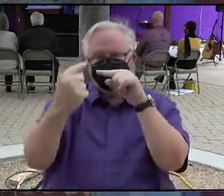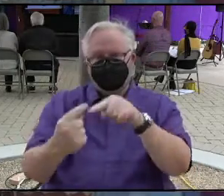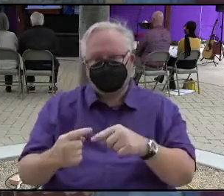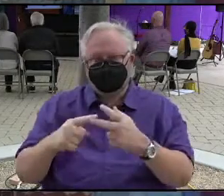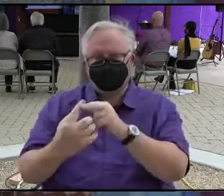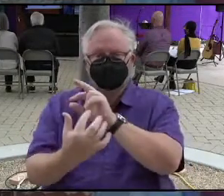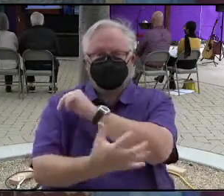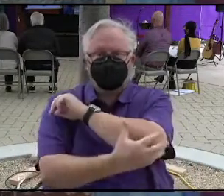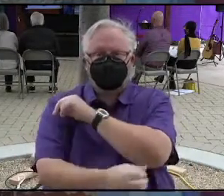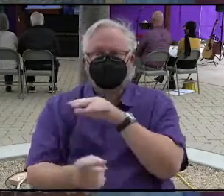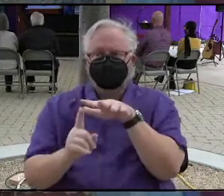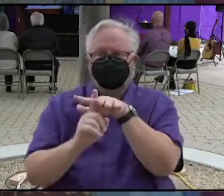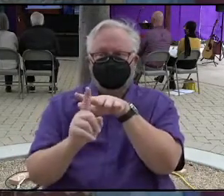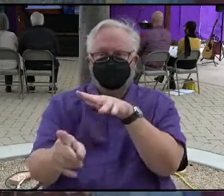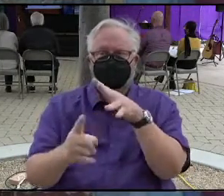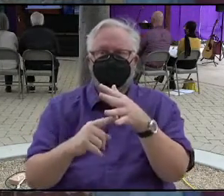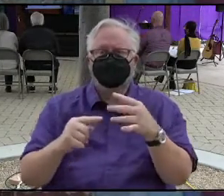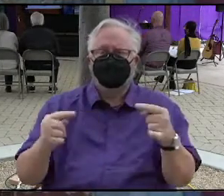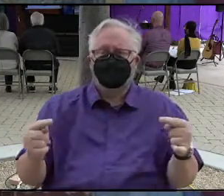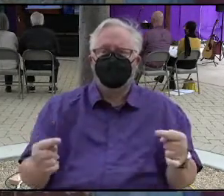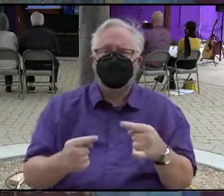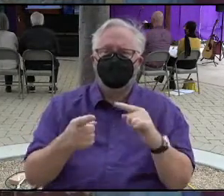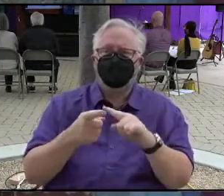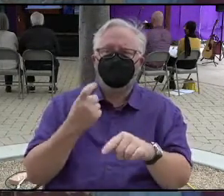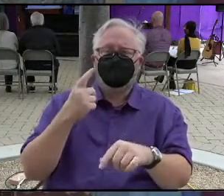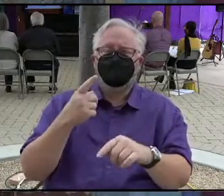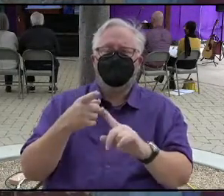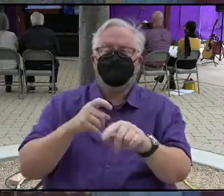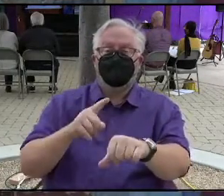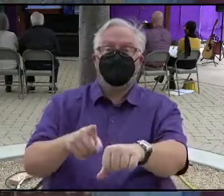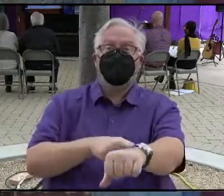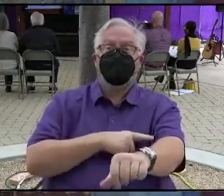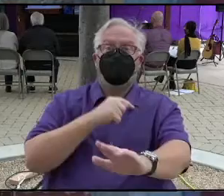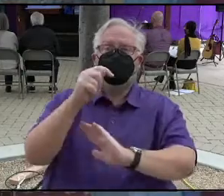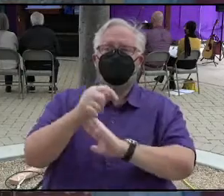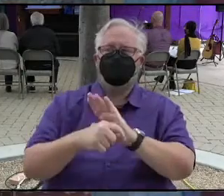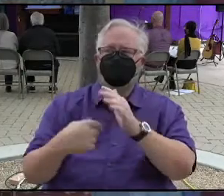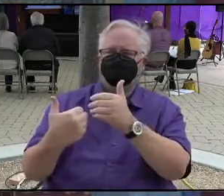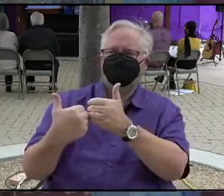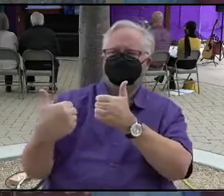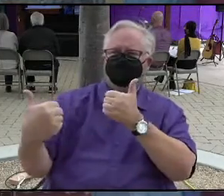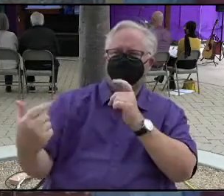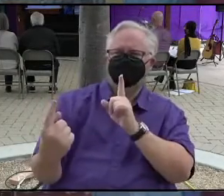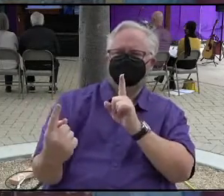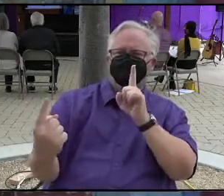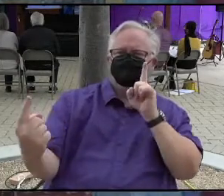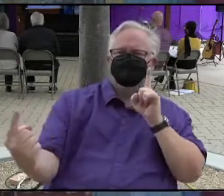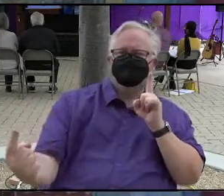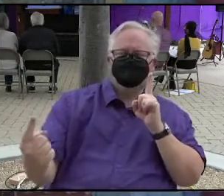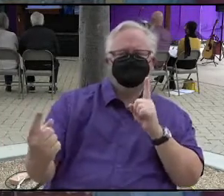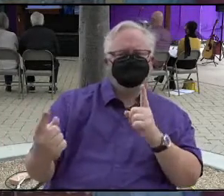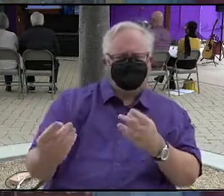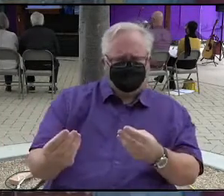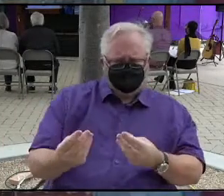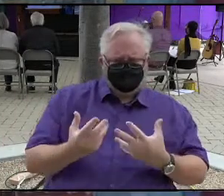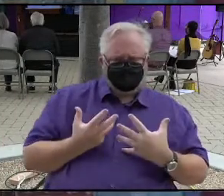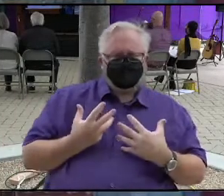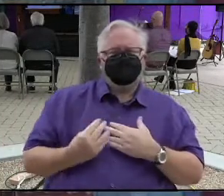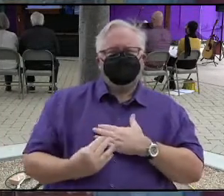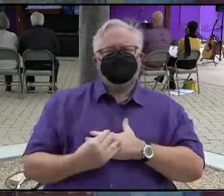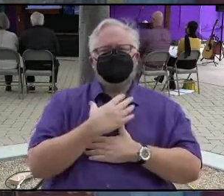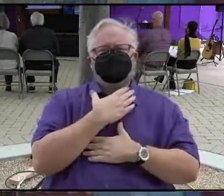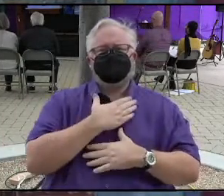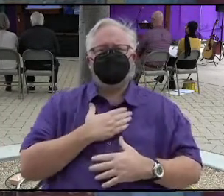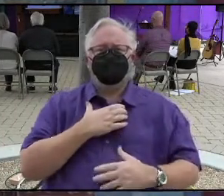poverty, flight, the ache of long separation. It informs my longing for community and